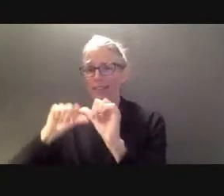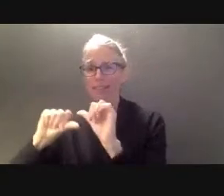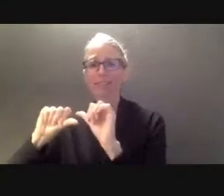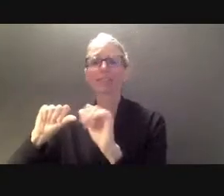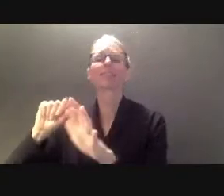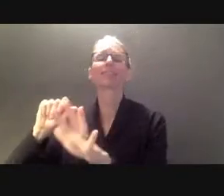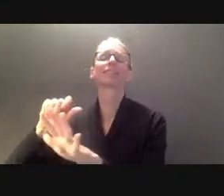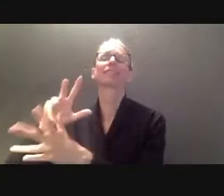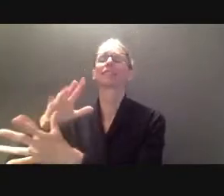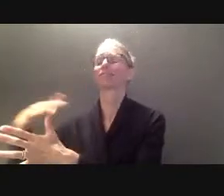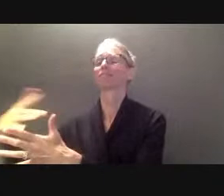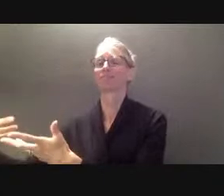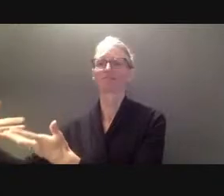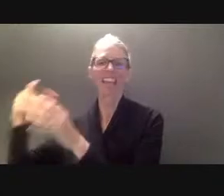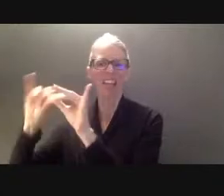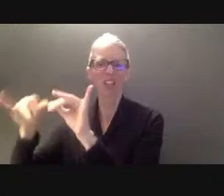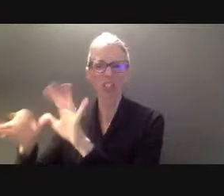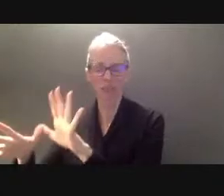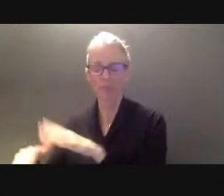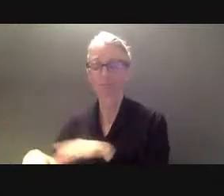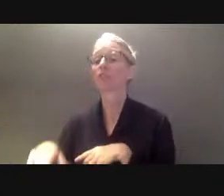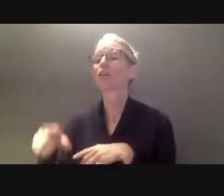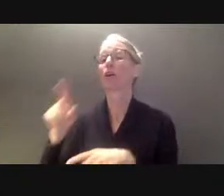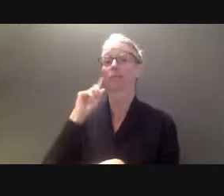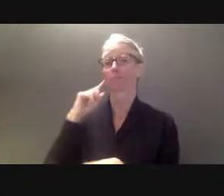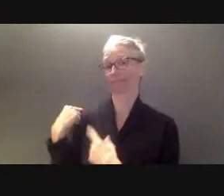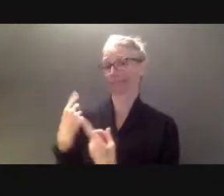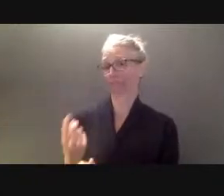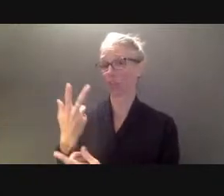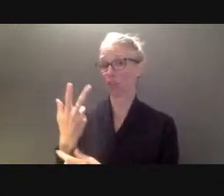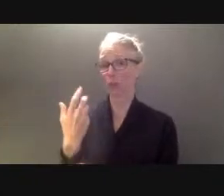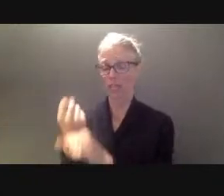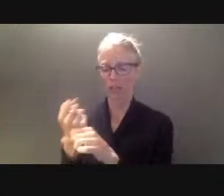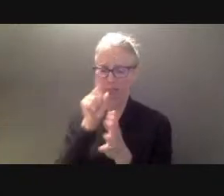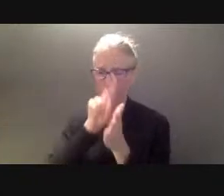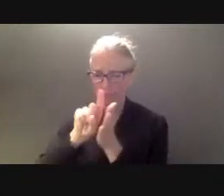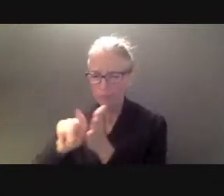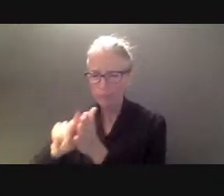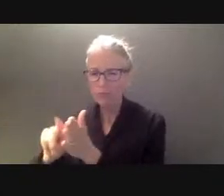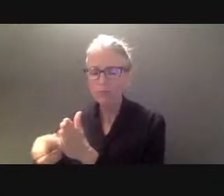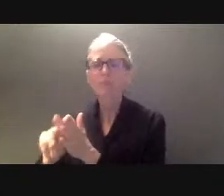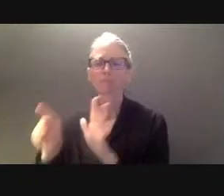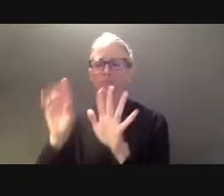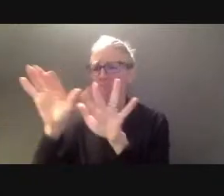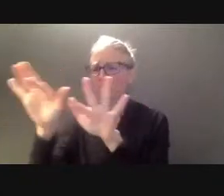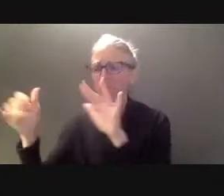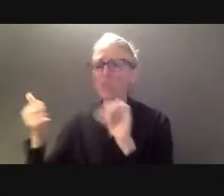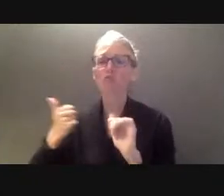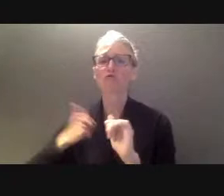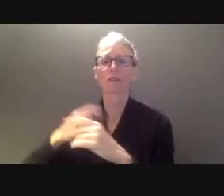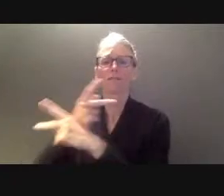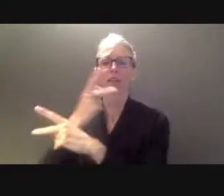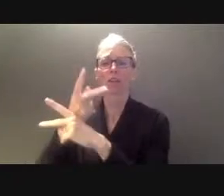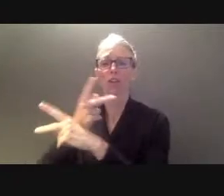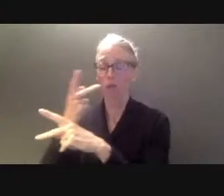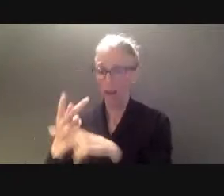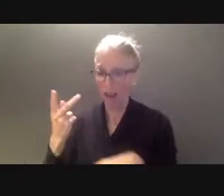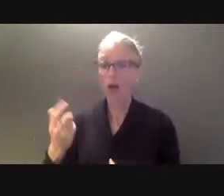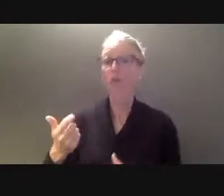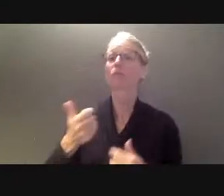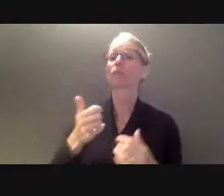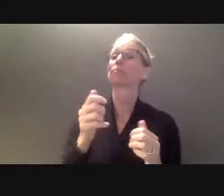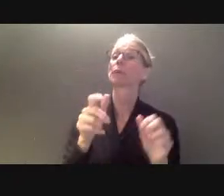team has been working towards better understanding the barriers that inhibit people with disabilities from visiting national parks in Canada and